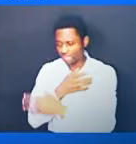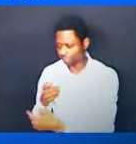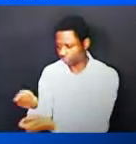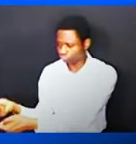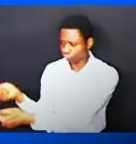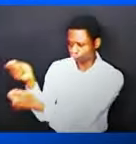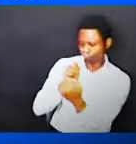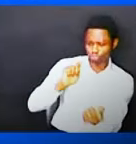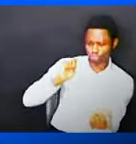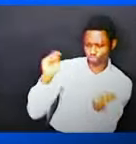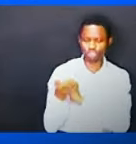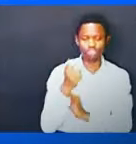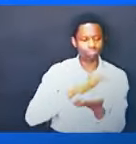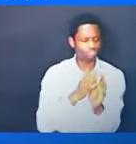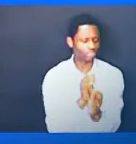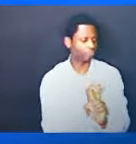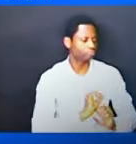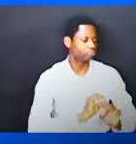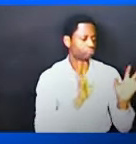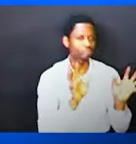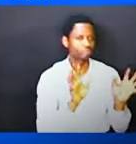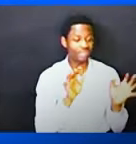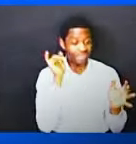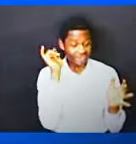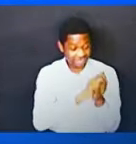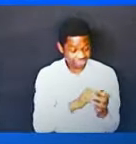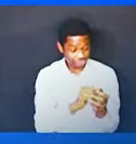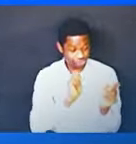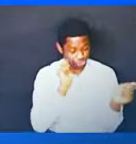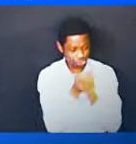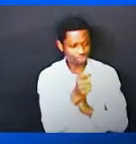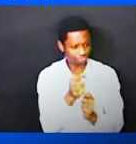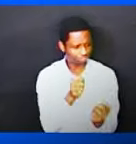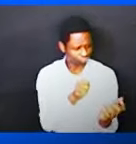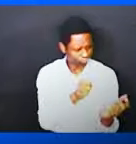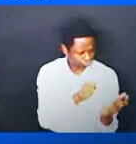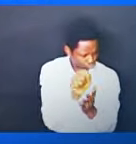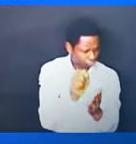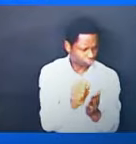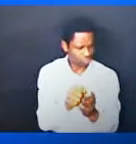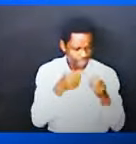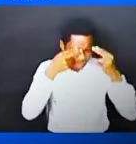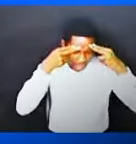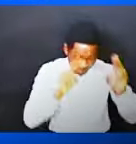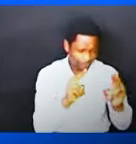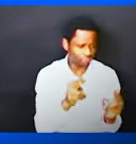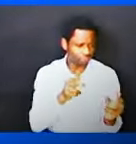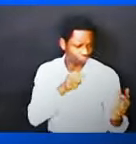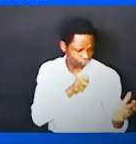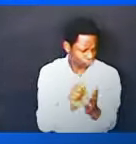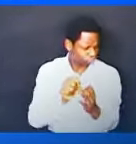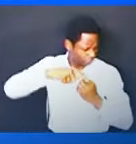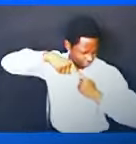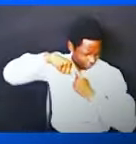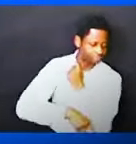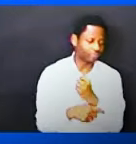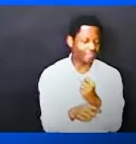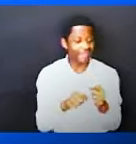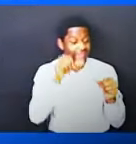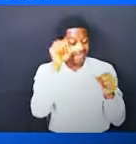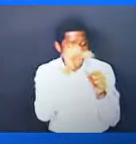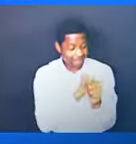a bump of him. I mean it is thorough. Na a ba a to me ba wo nipano ni munina. It affects